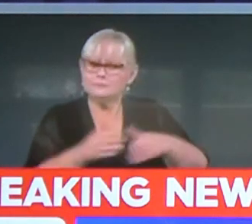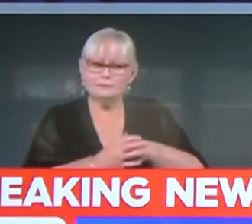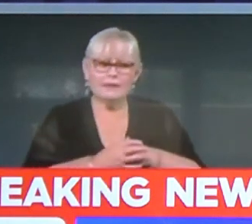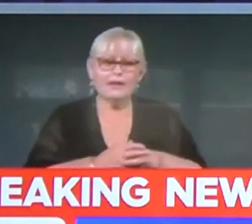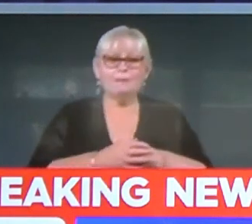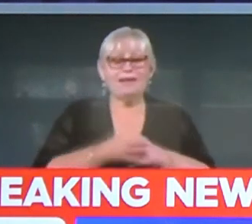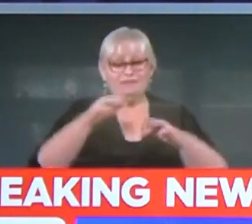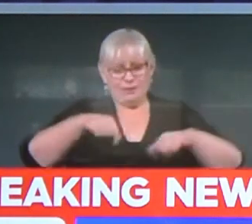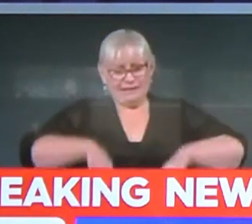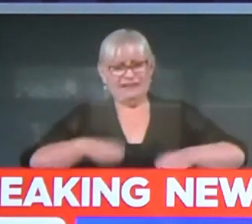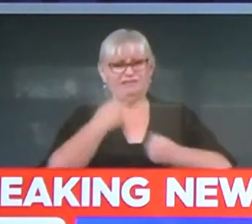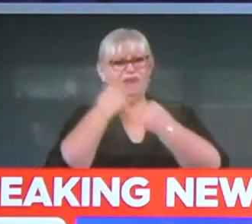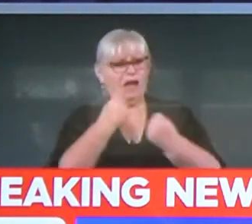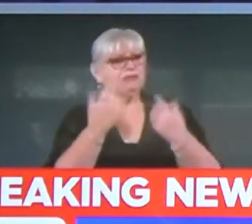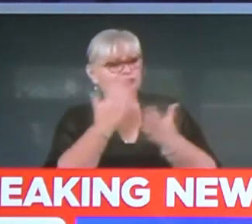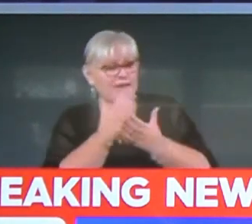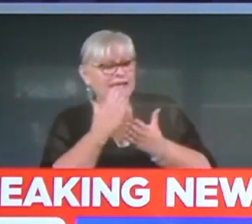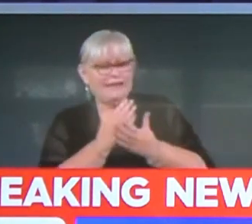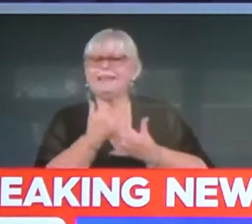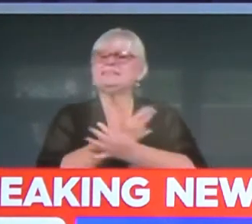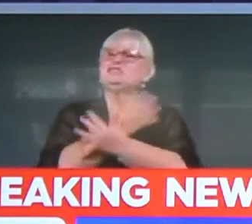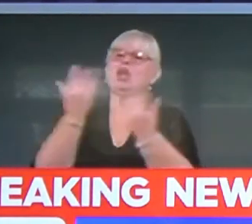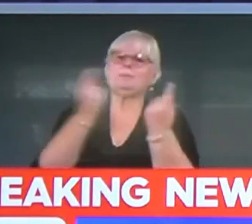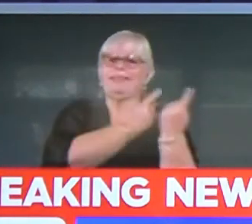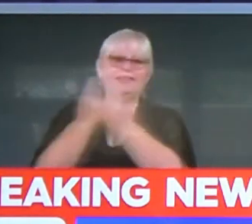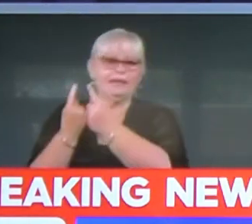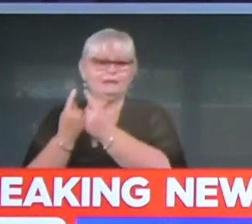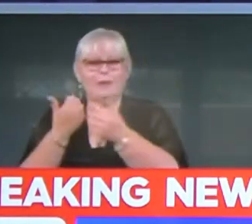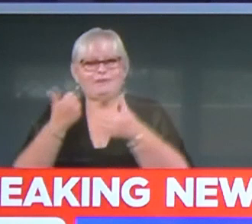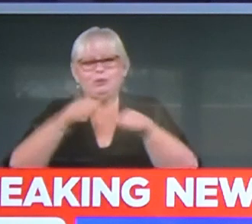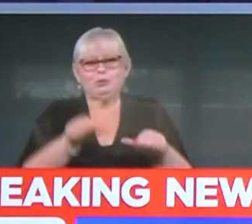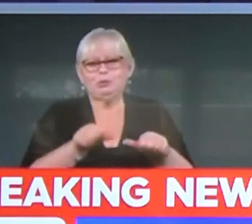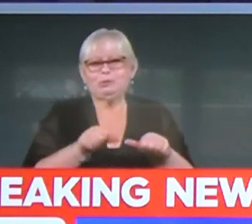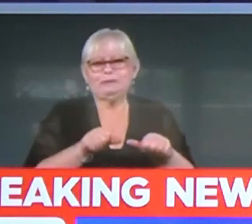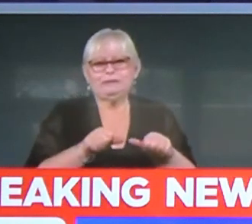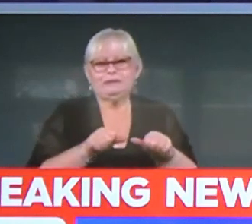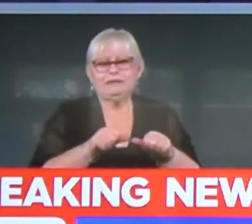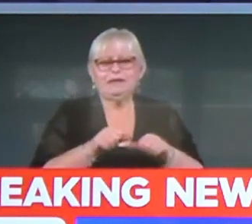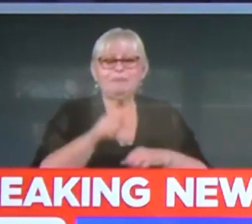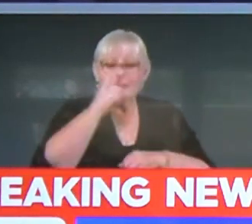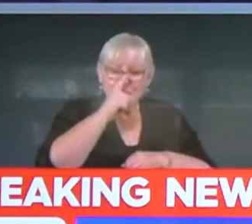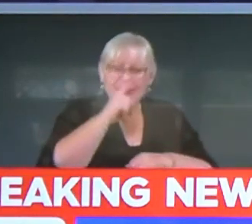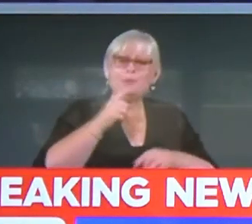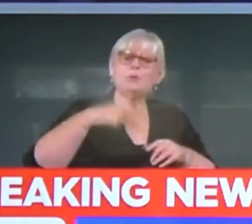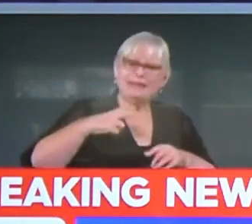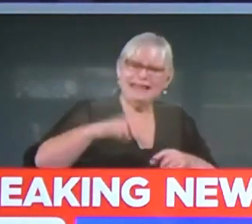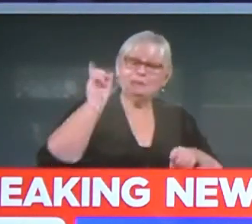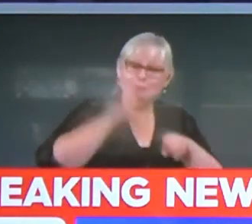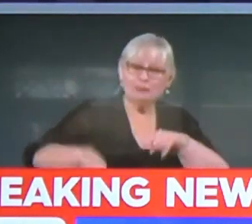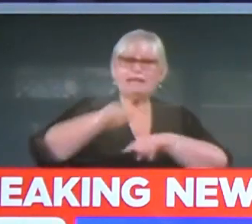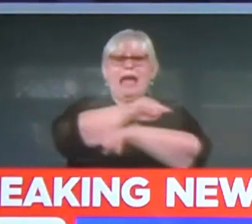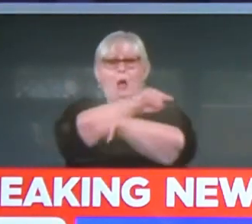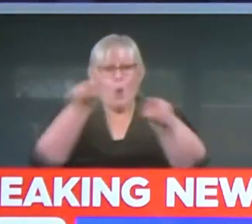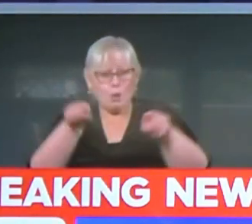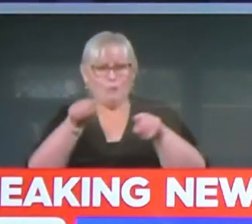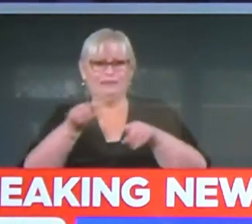fight this fight, there are so many tools that we have to use. But the people we need most are